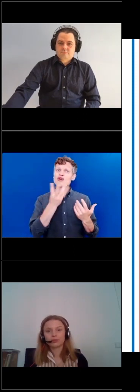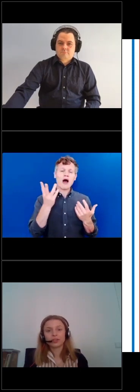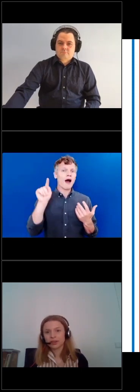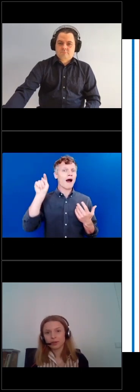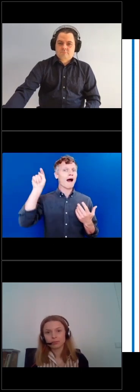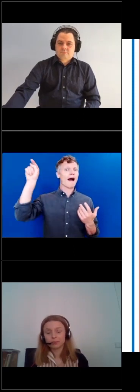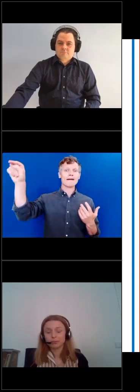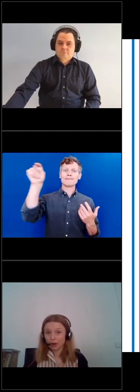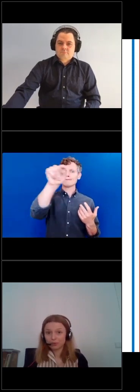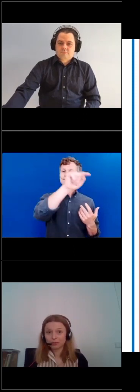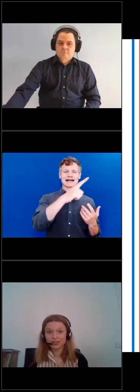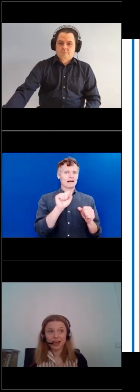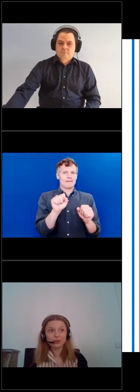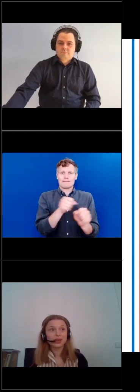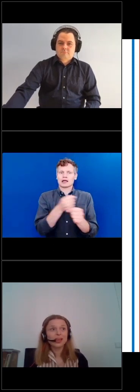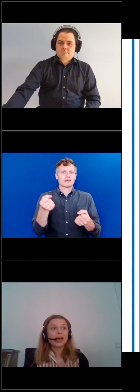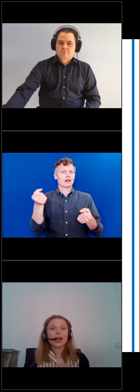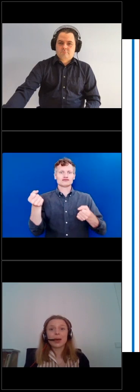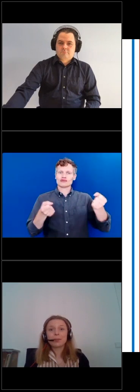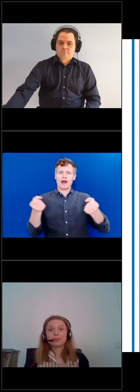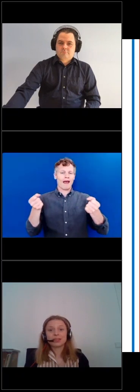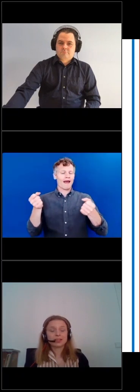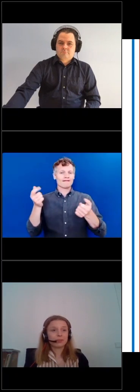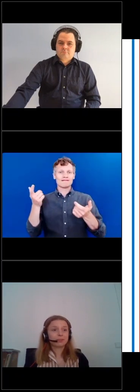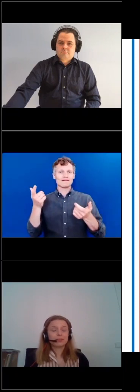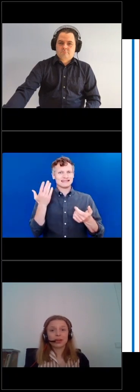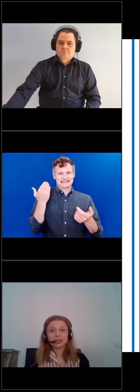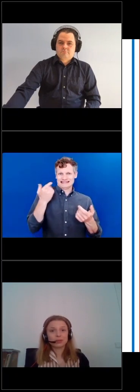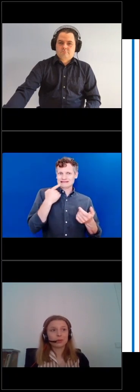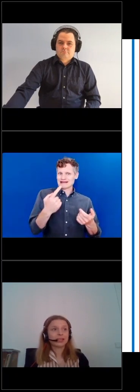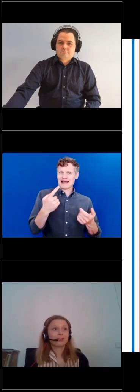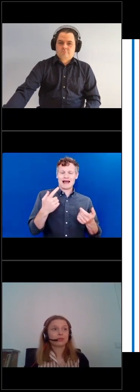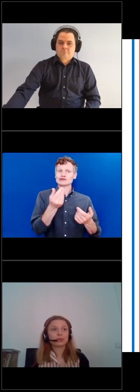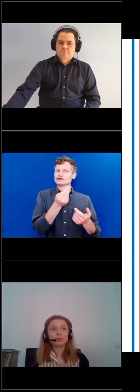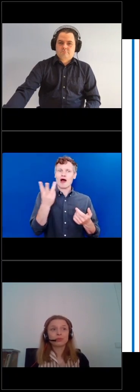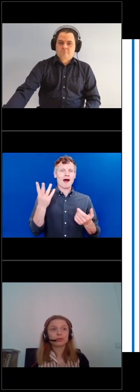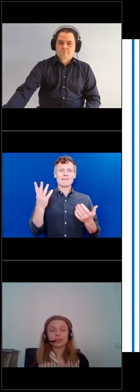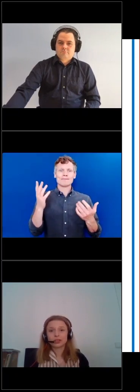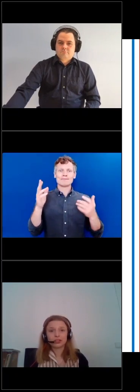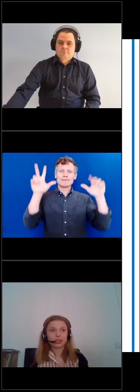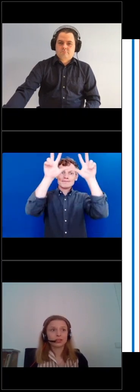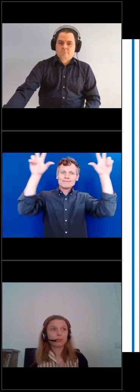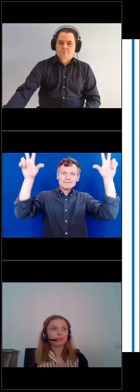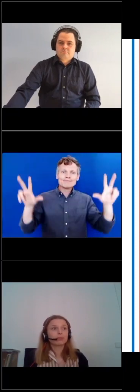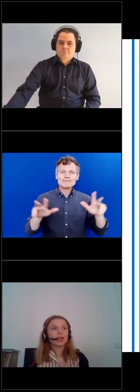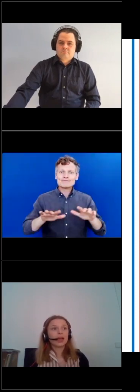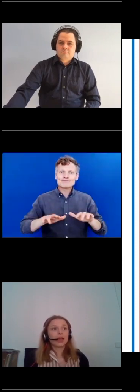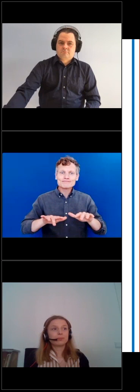heard of internet problems now, but in some contexts we might have also movement